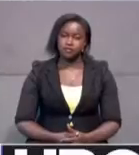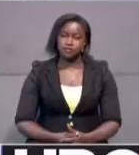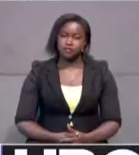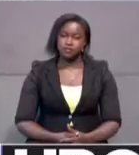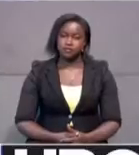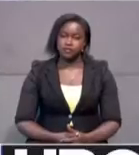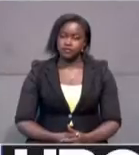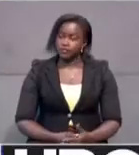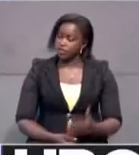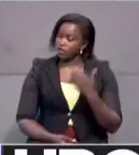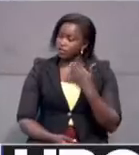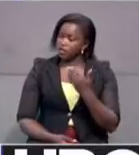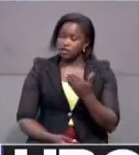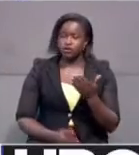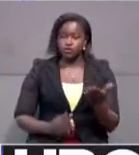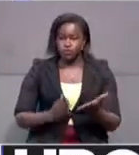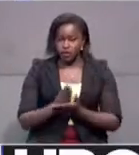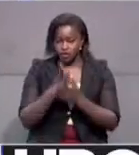Thank you, Right Honorable Speaker.